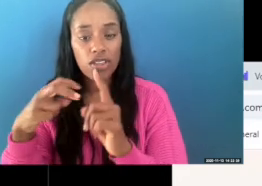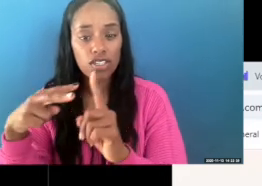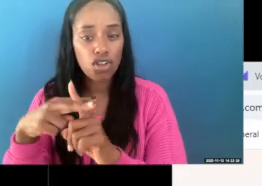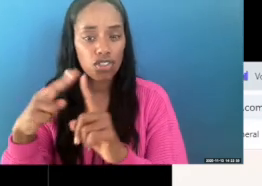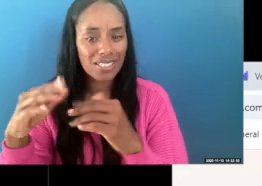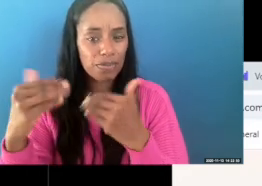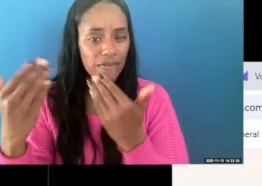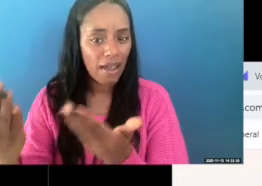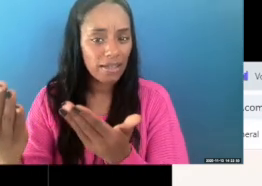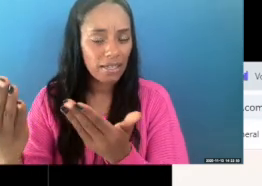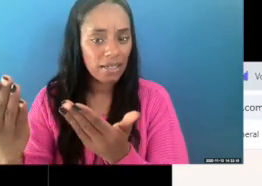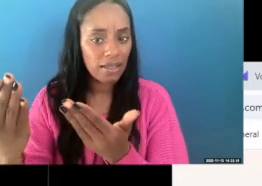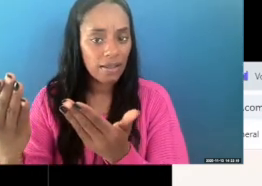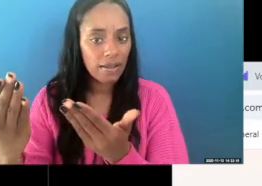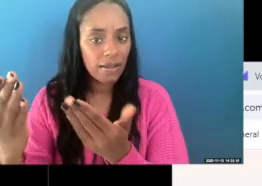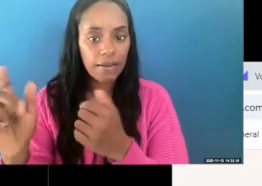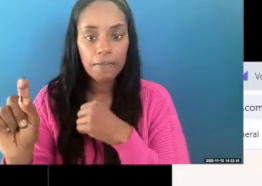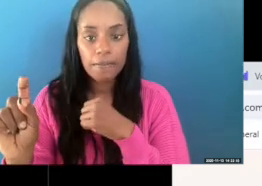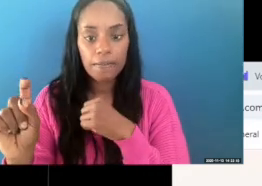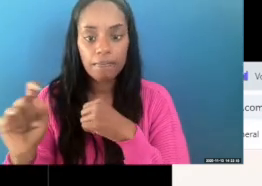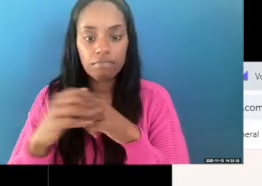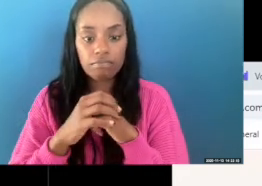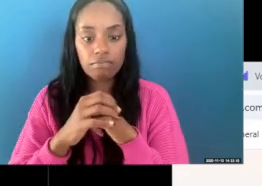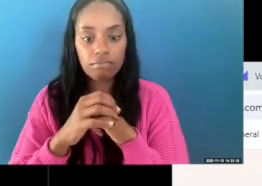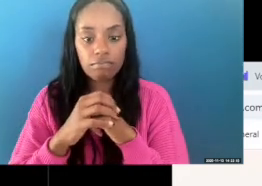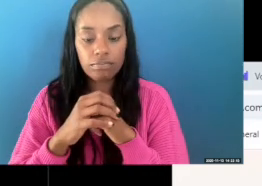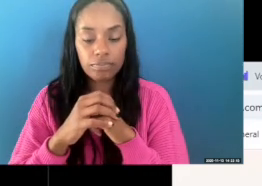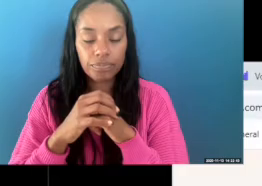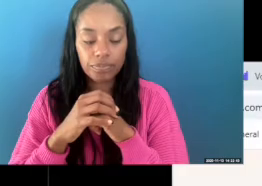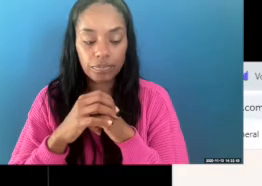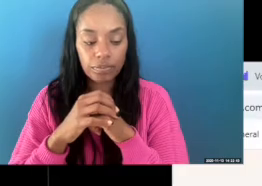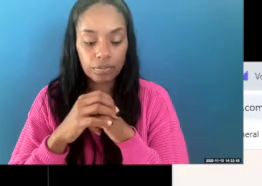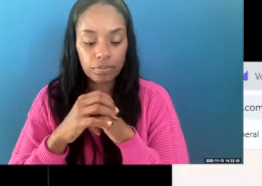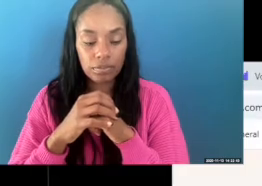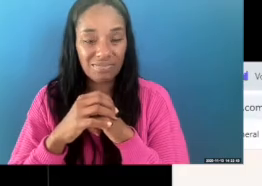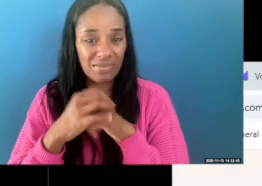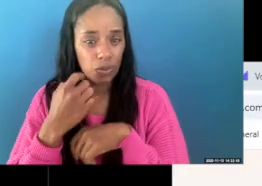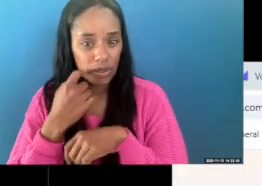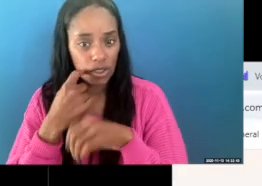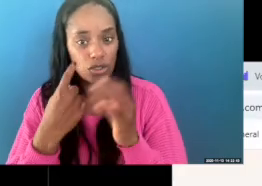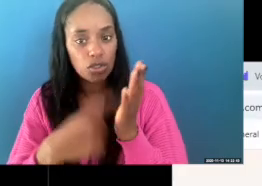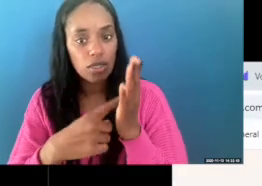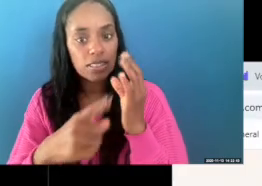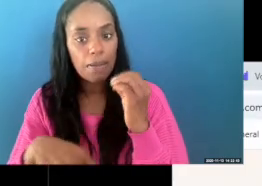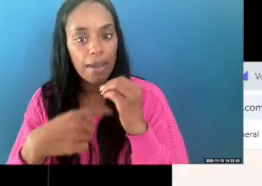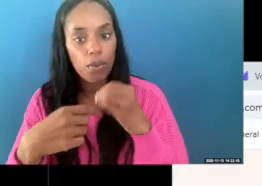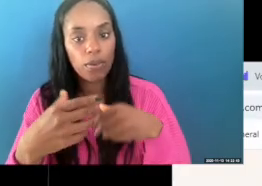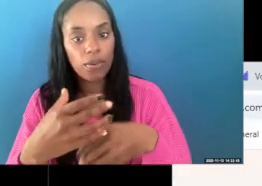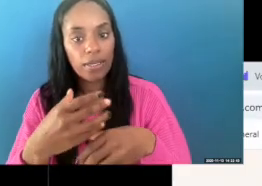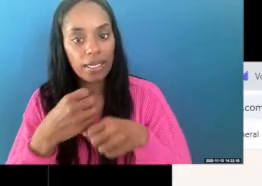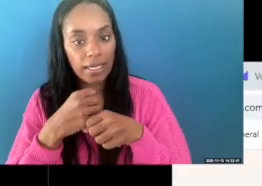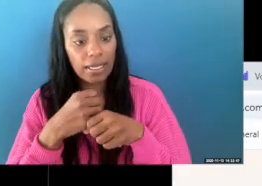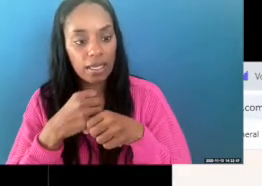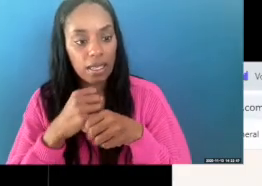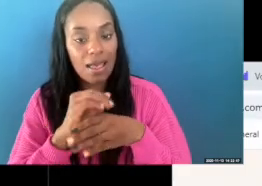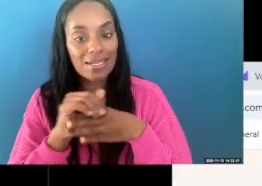that infrastructure to get set up. But are you saying that within HVIP, your suggestion is to have some sort of structure